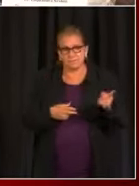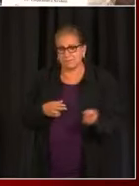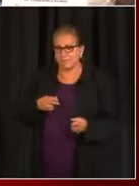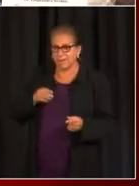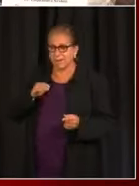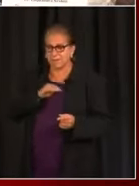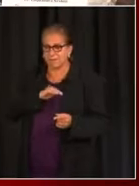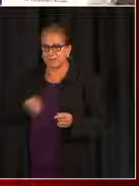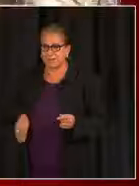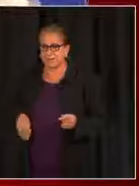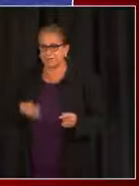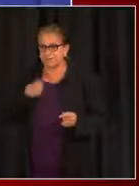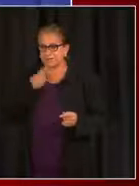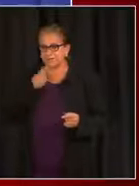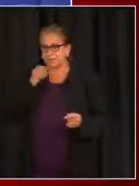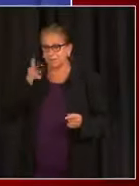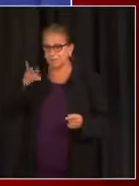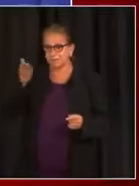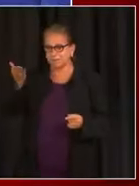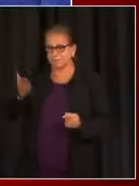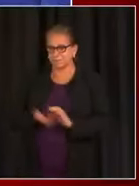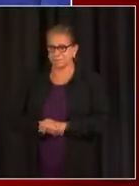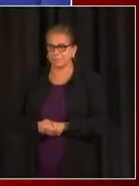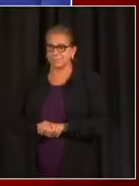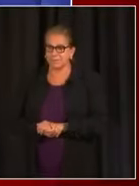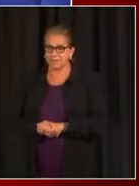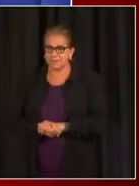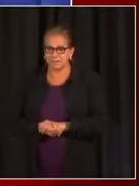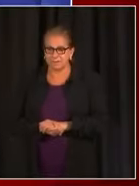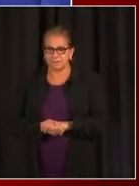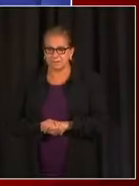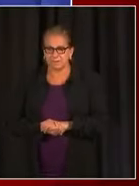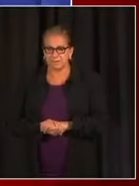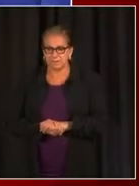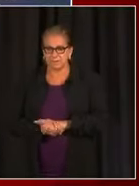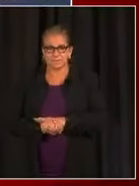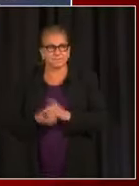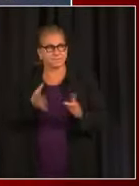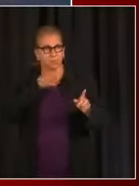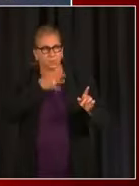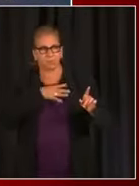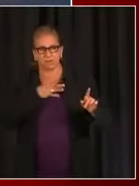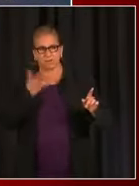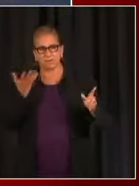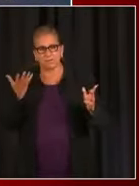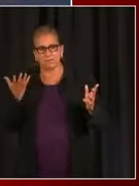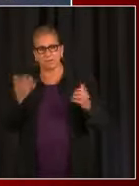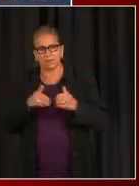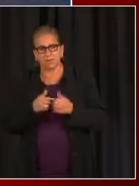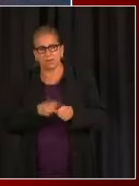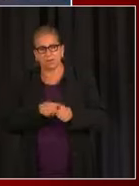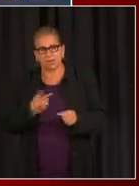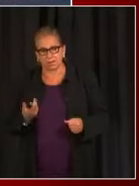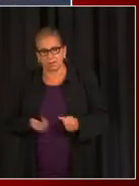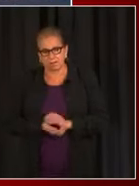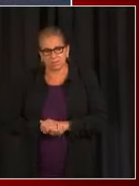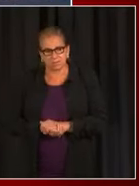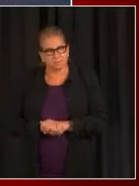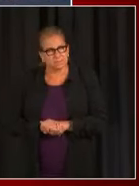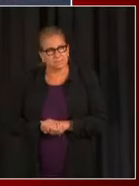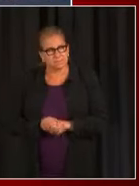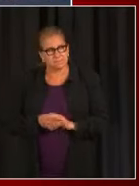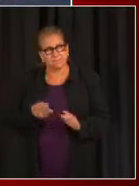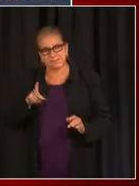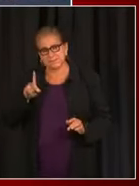last question, Julie. All right, just wanted to see if you had a forecast of how long this will last and when we will be able to take masks off